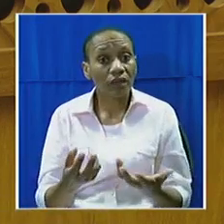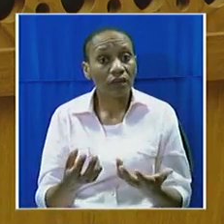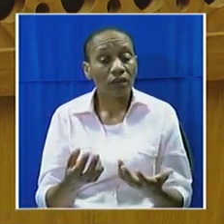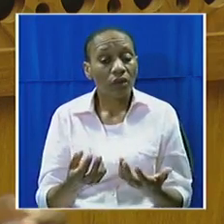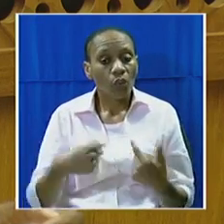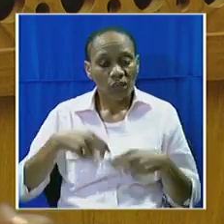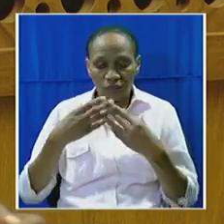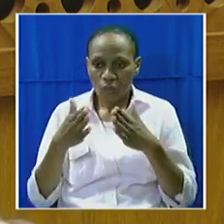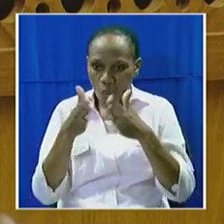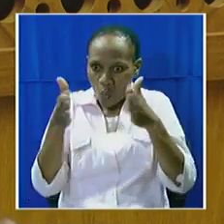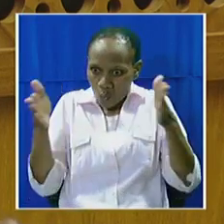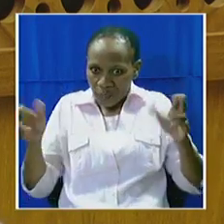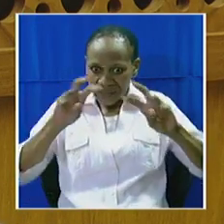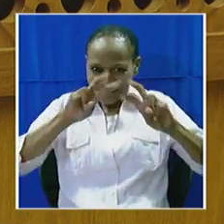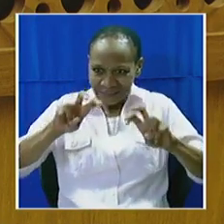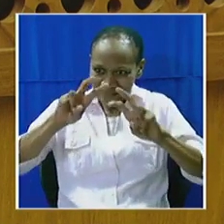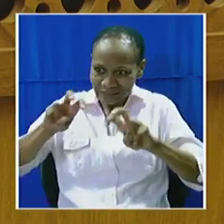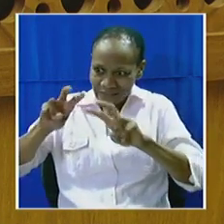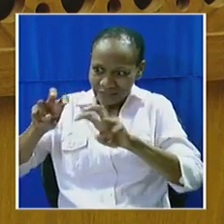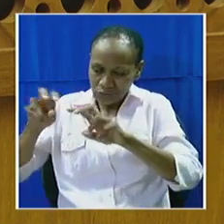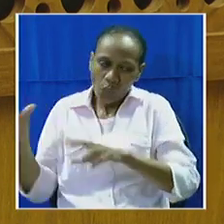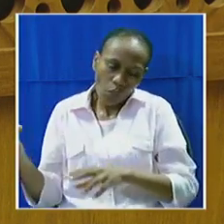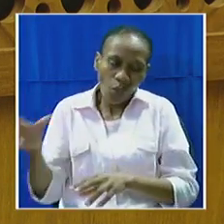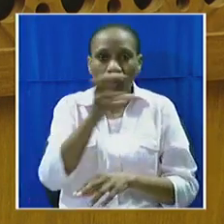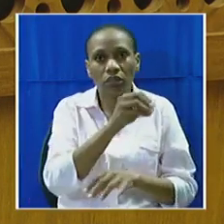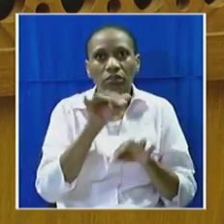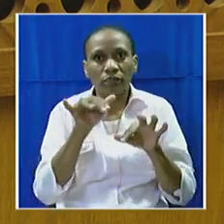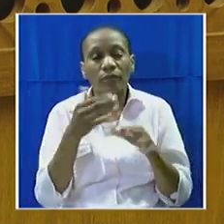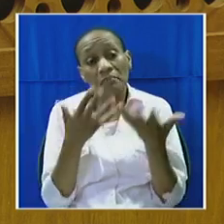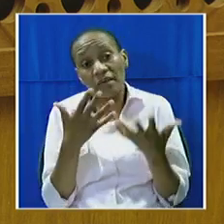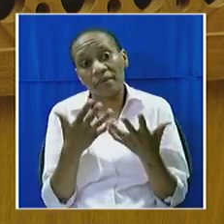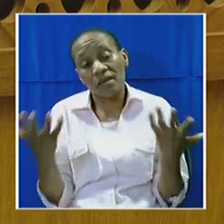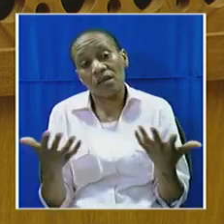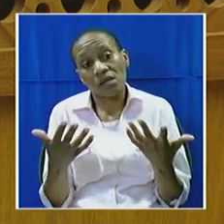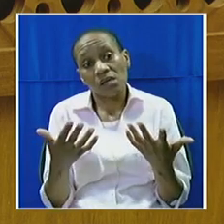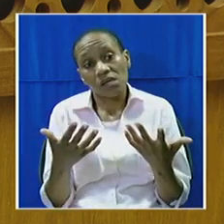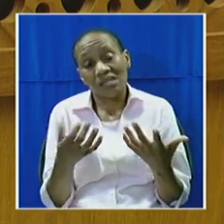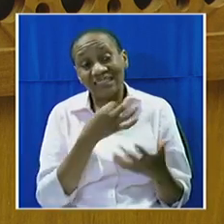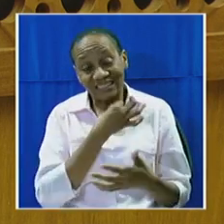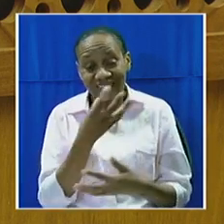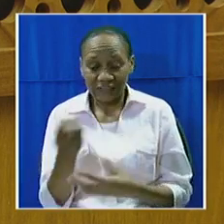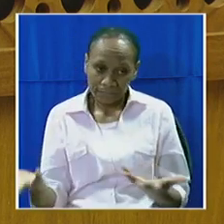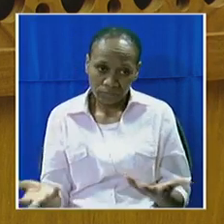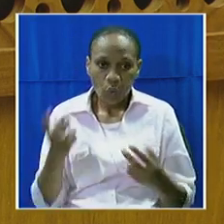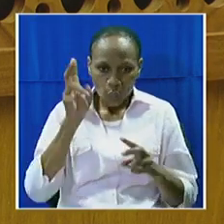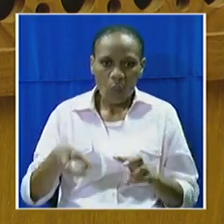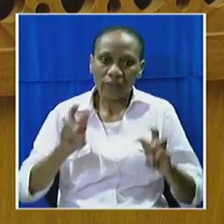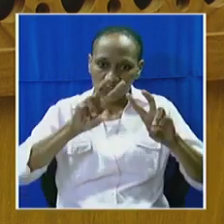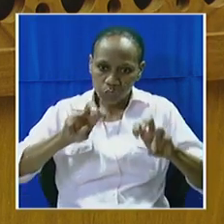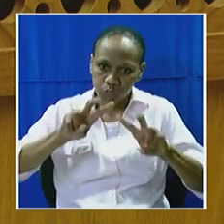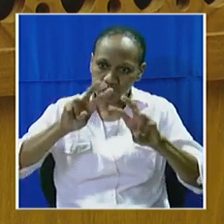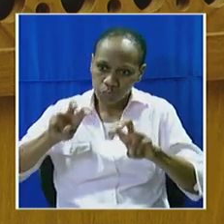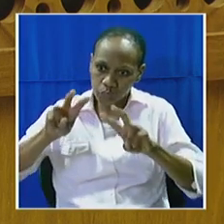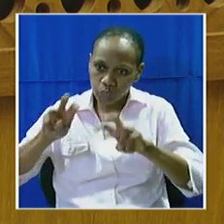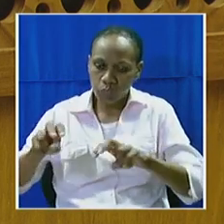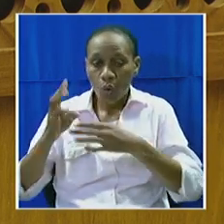widening the net to reach out to all those who could have been exposed and are at risk. We will be testing them as we have been doing in the past